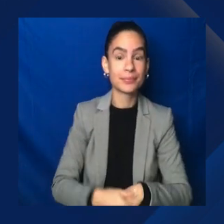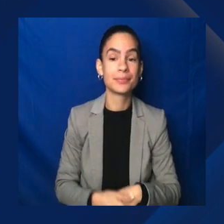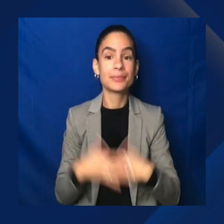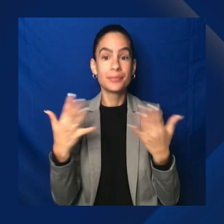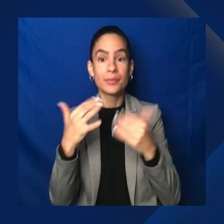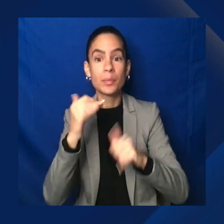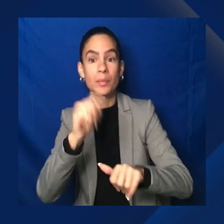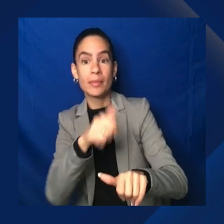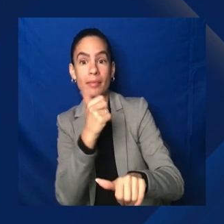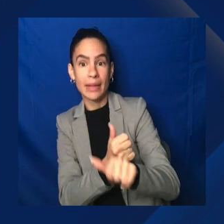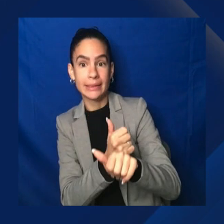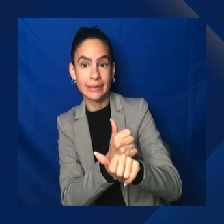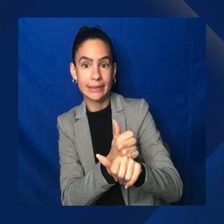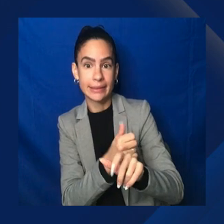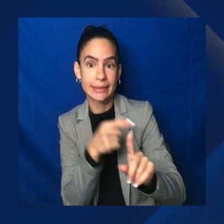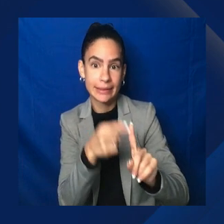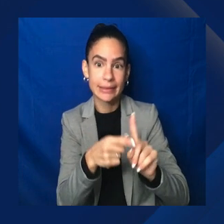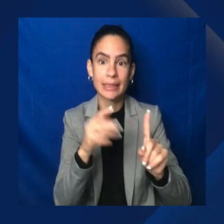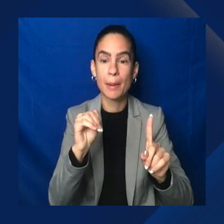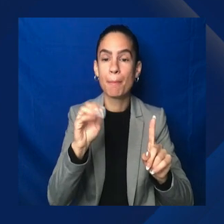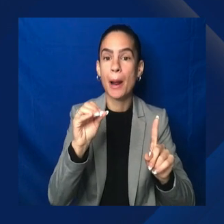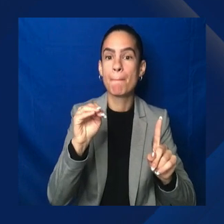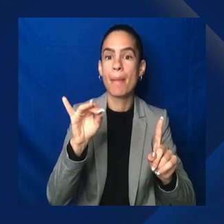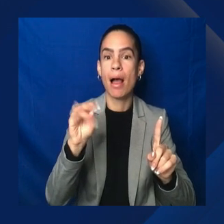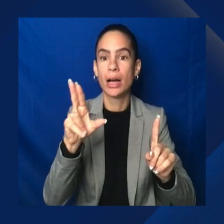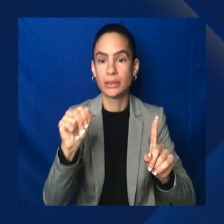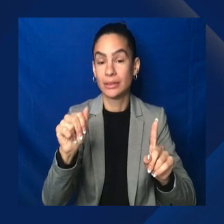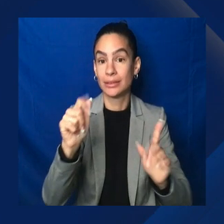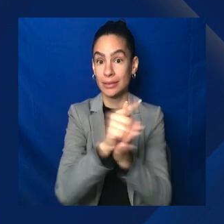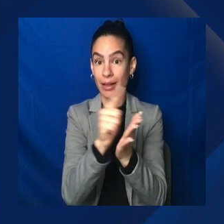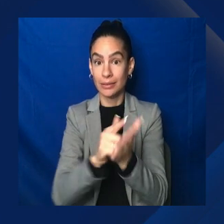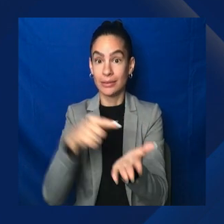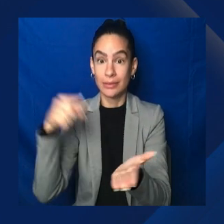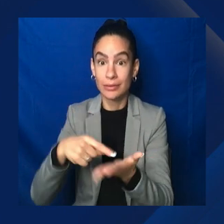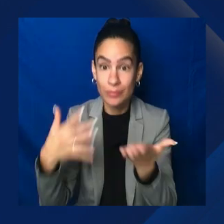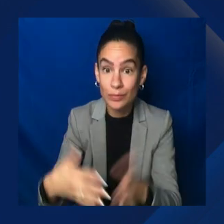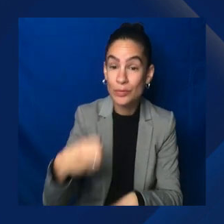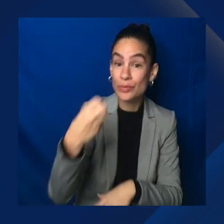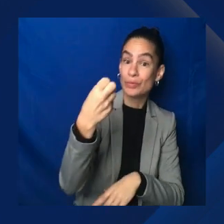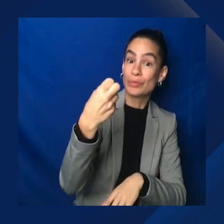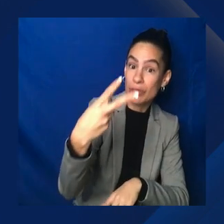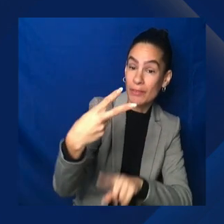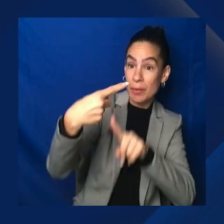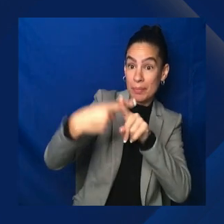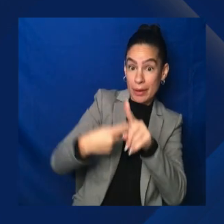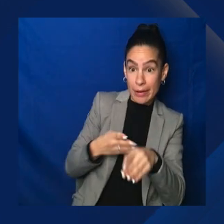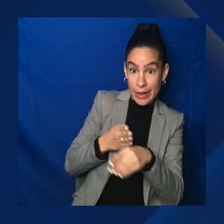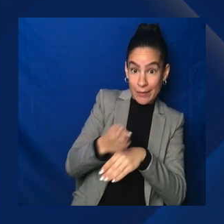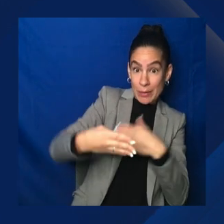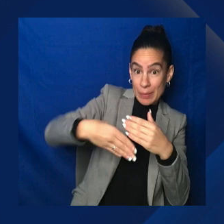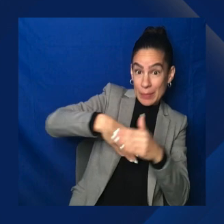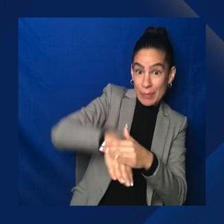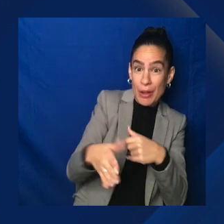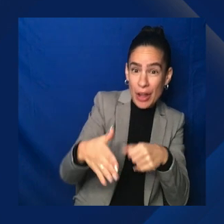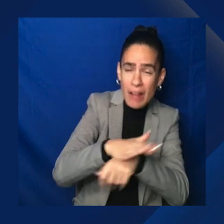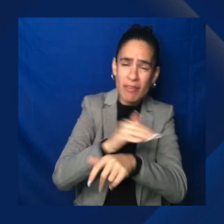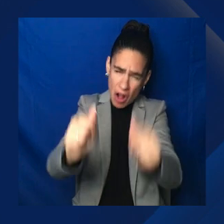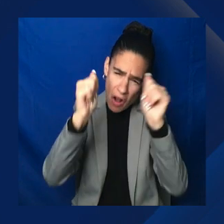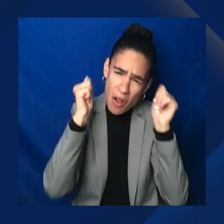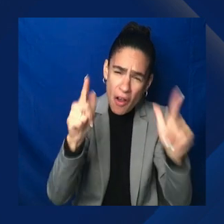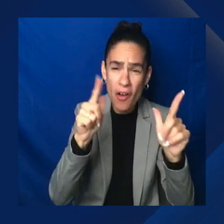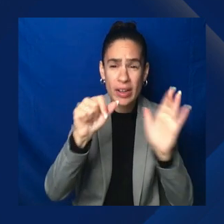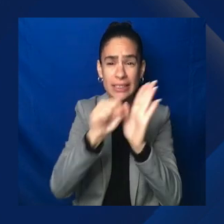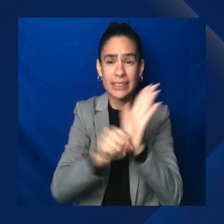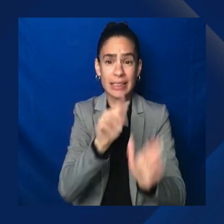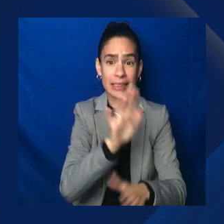months of postpartum Medicaid coverage in every single state. This builds on the coverage that was in the American Rescue